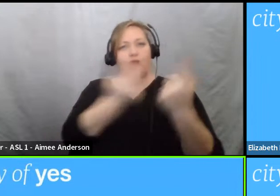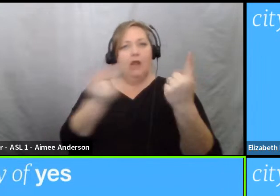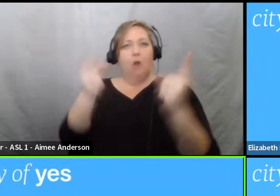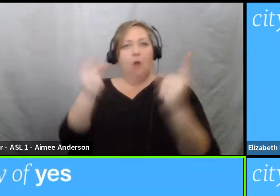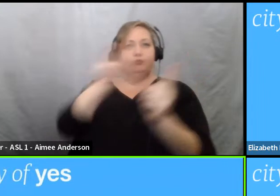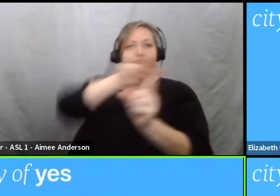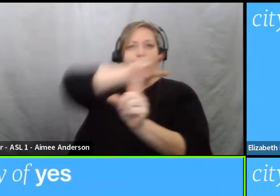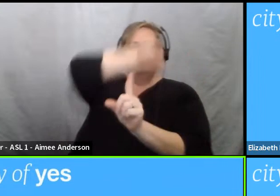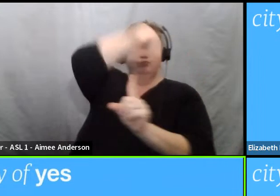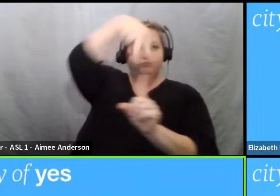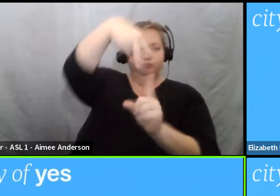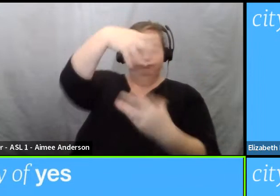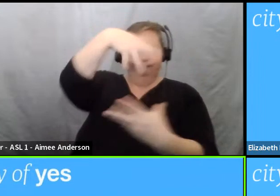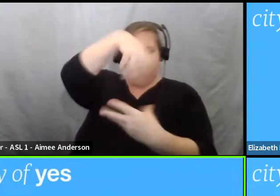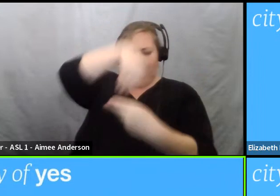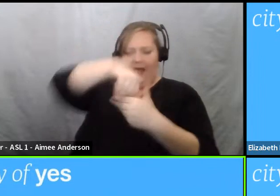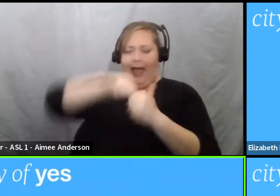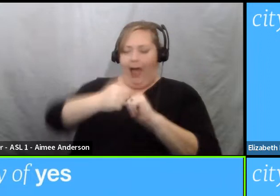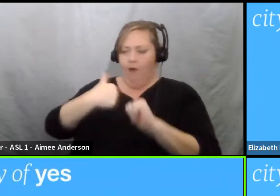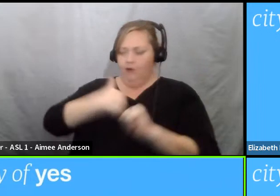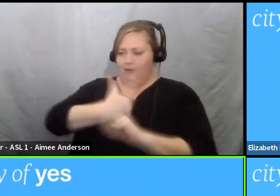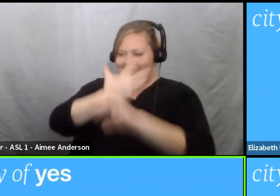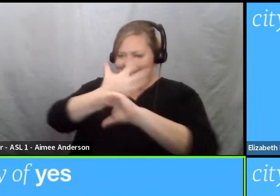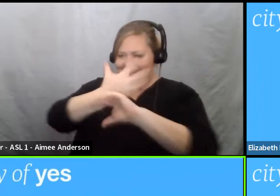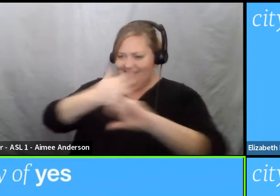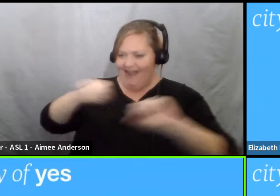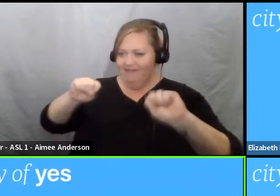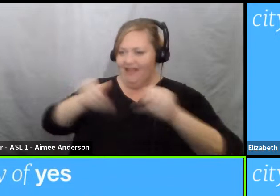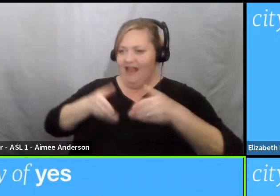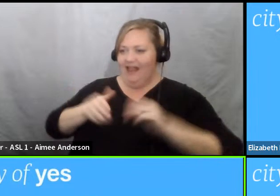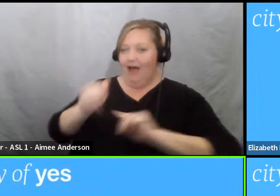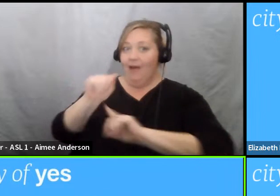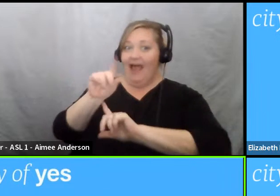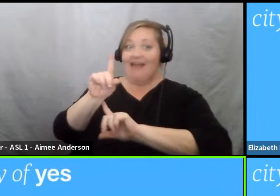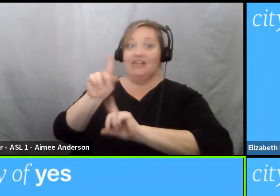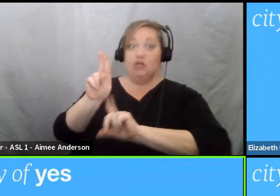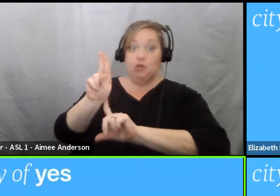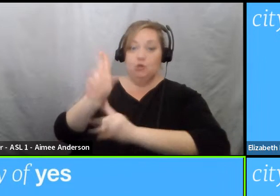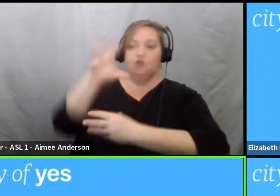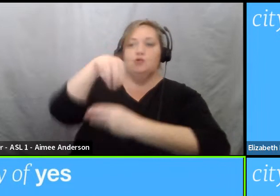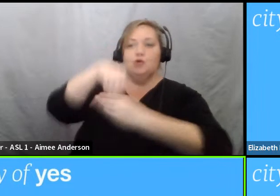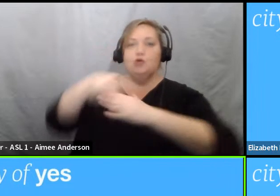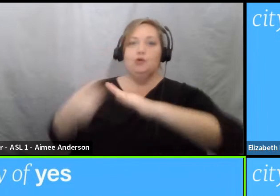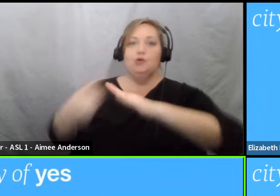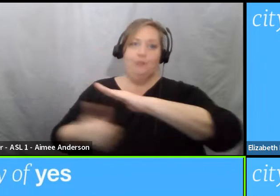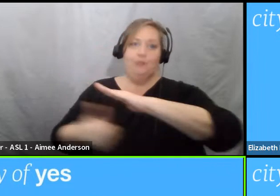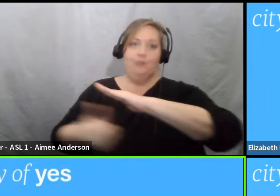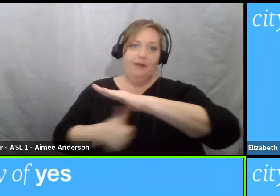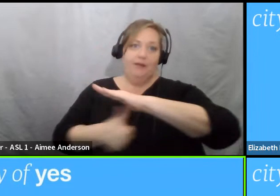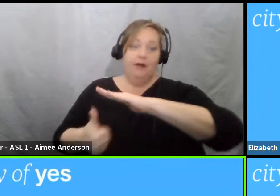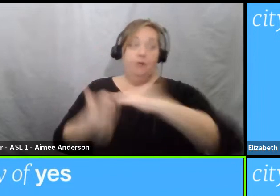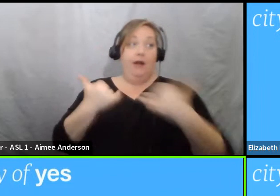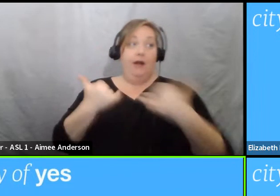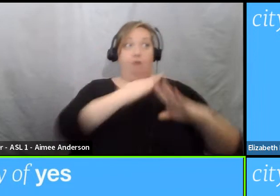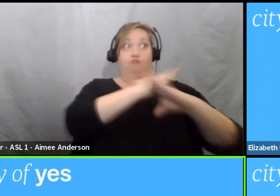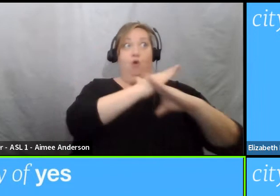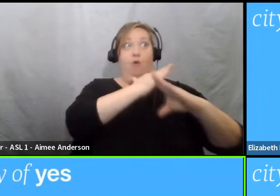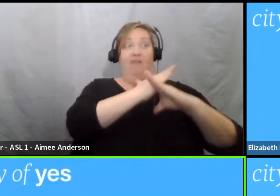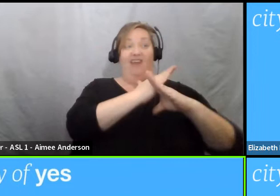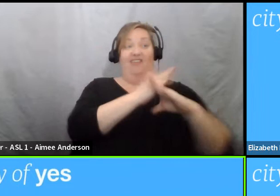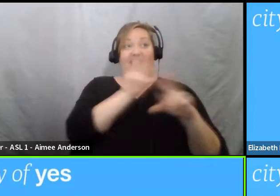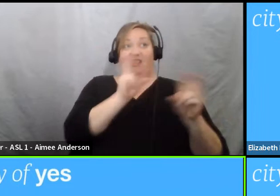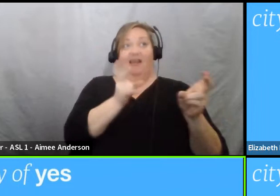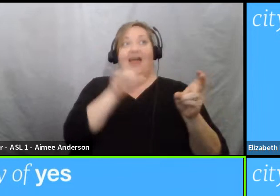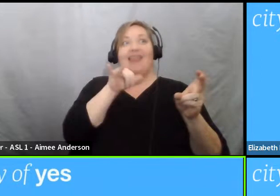we safely allow ADUs, including basement apartments. The current prohibition regime has obviously resulted in